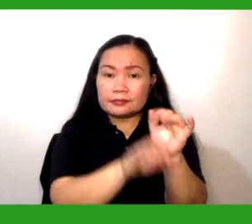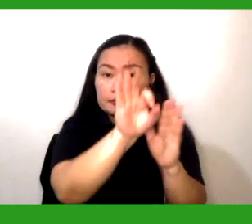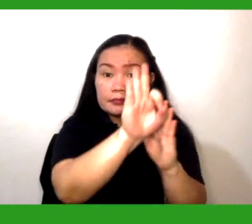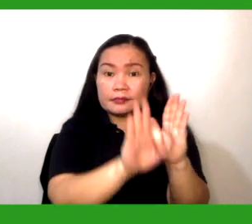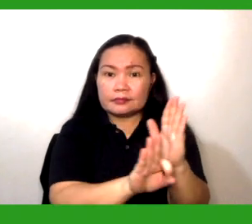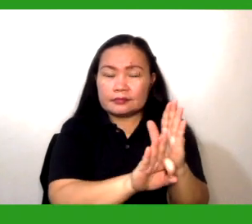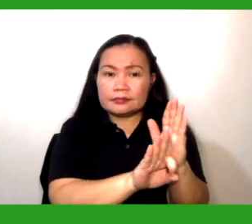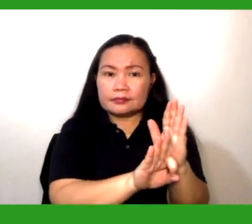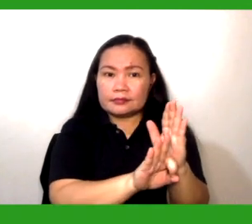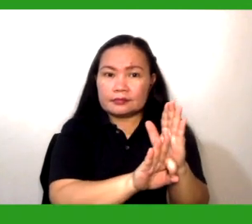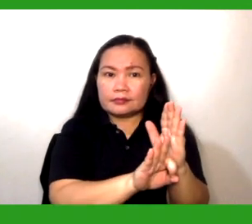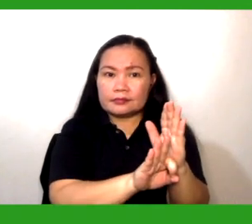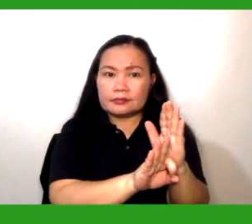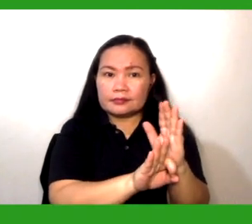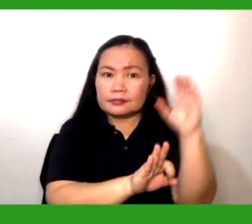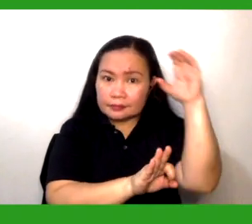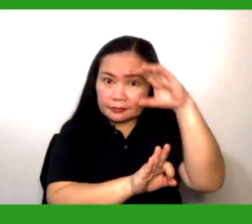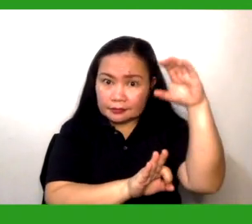formula since we are